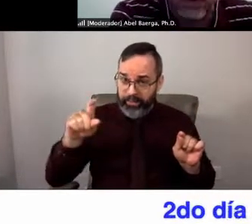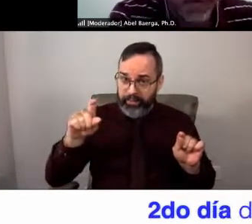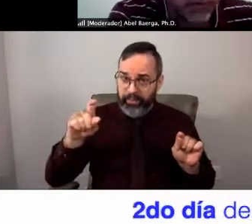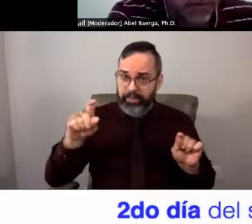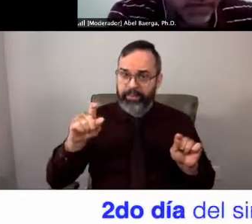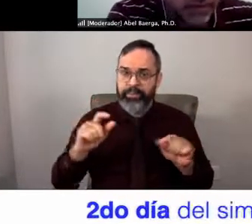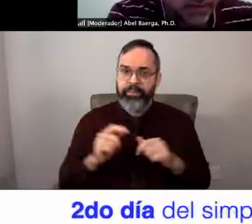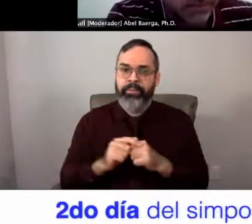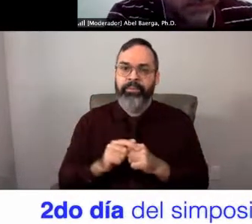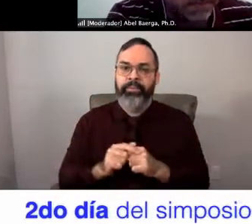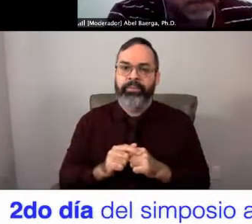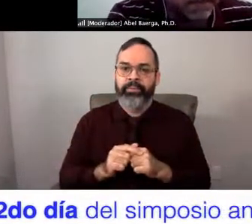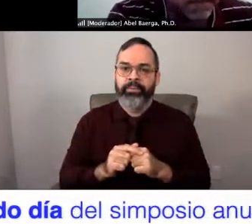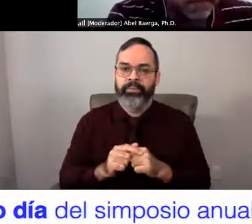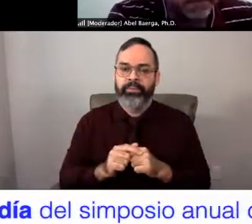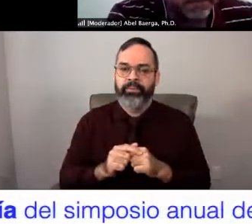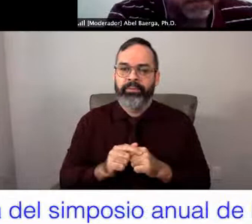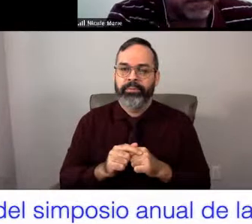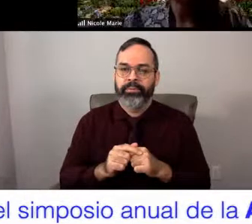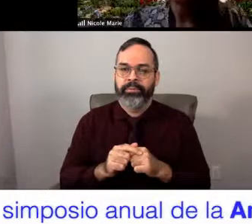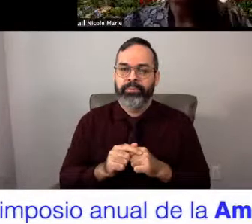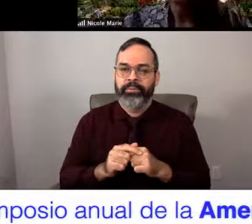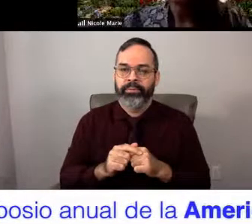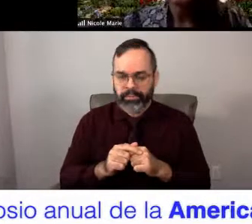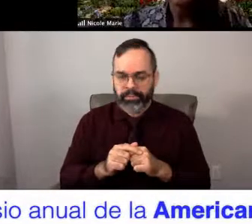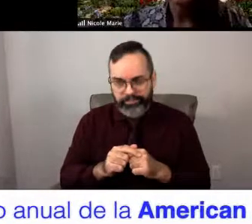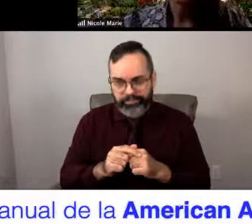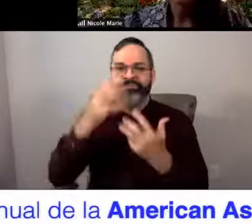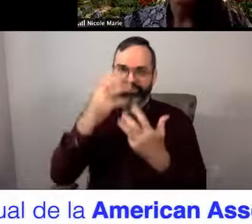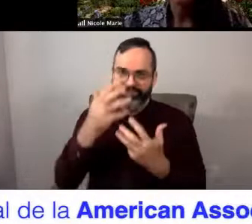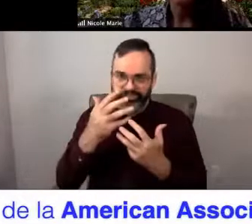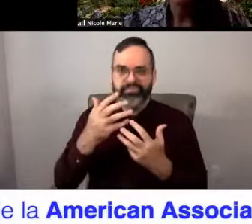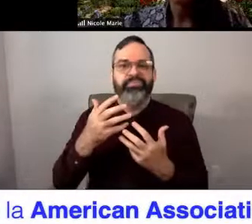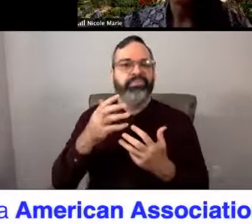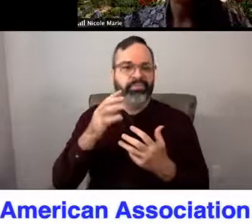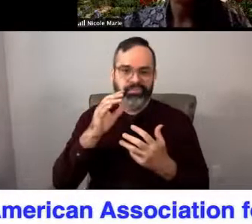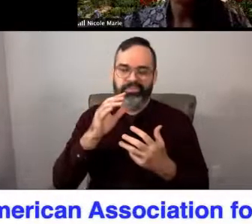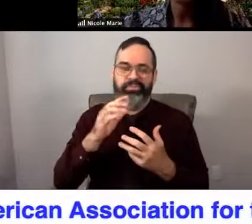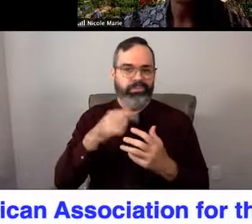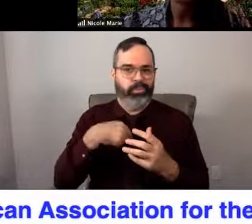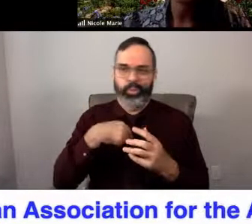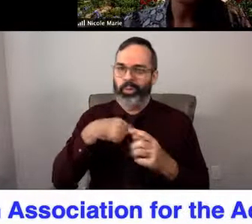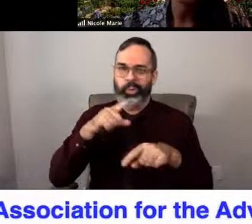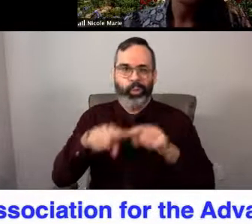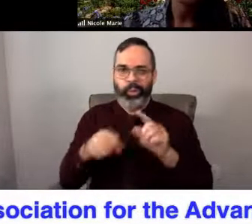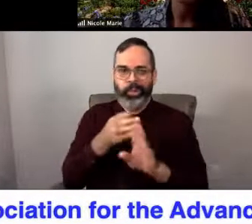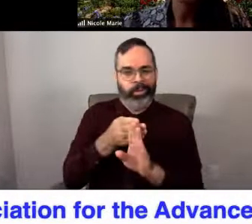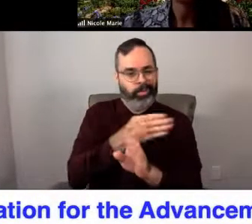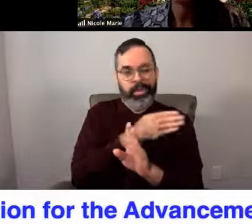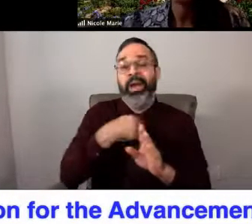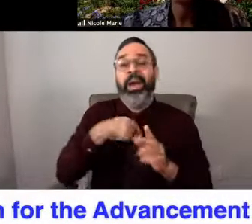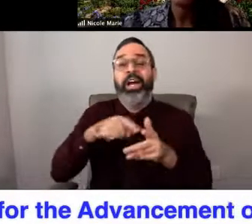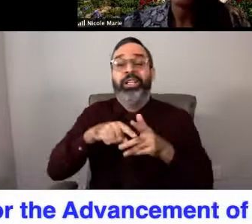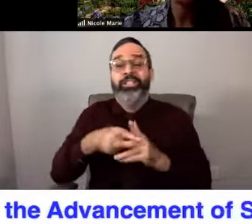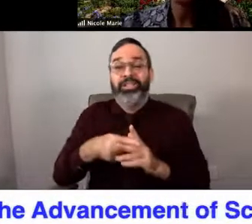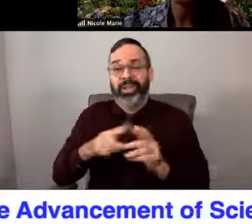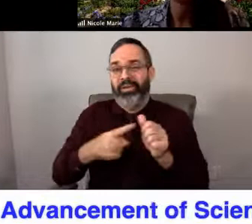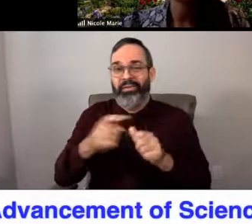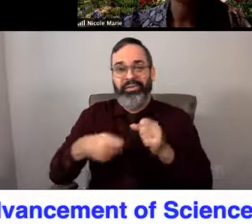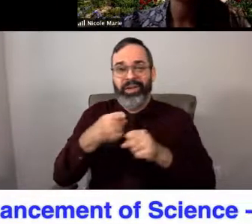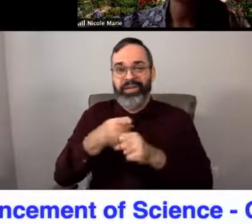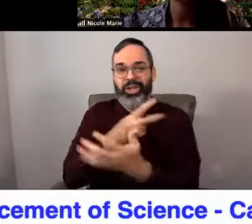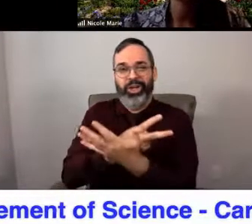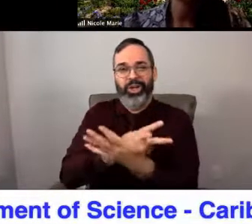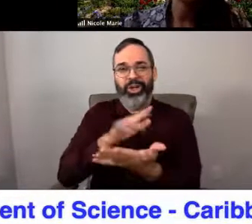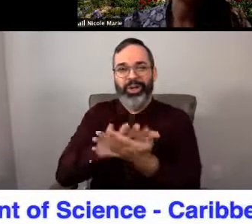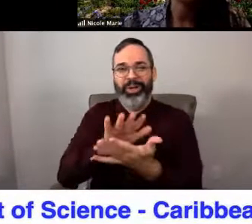fungal biota? Unfortunately, I wasn't able to do that because I started this project in my first year of grad school. So I